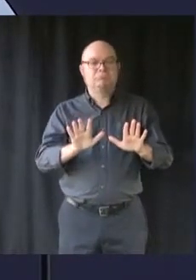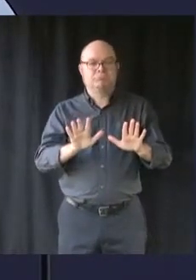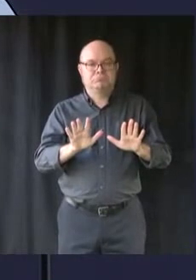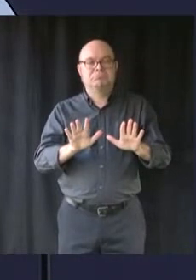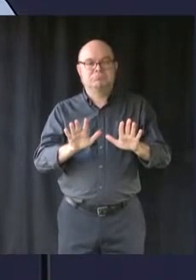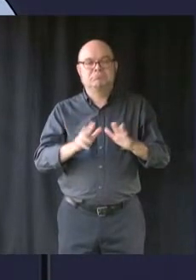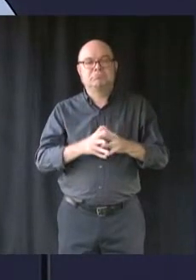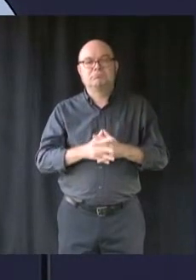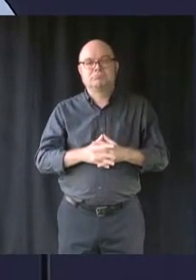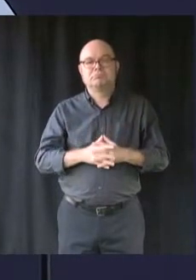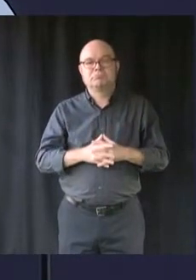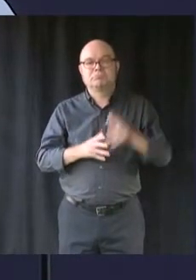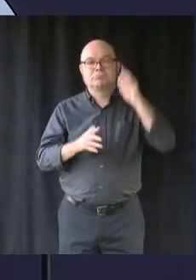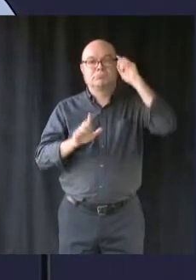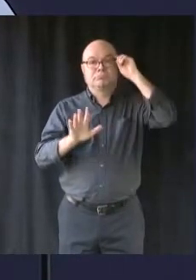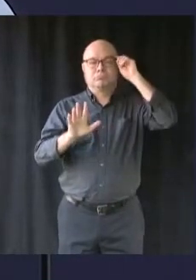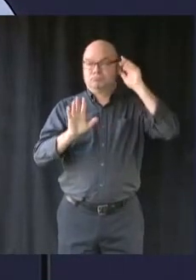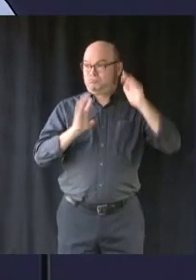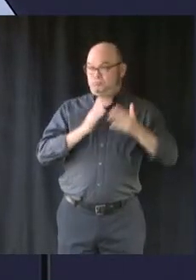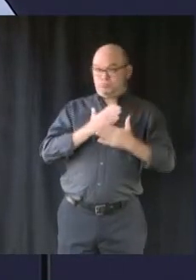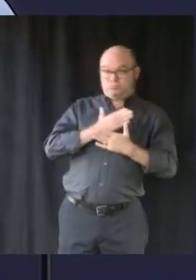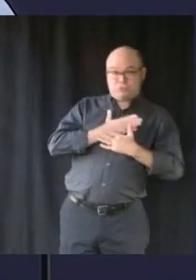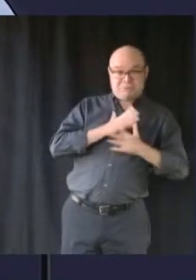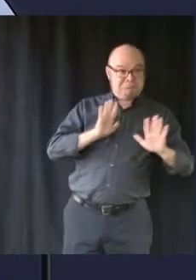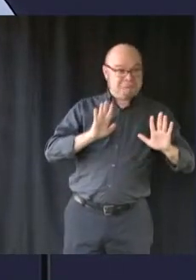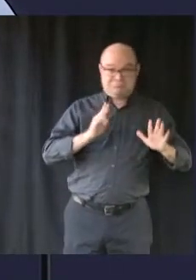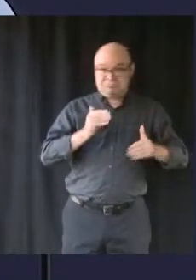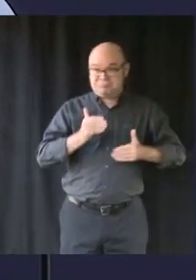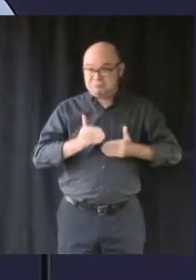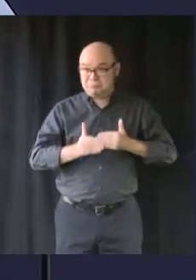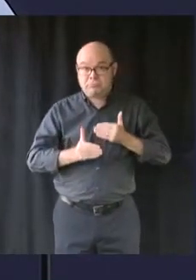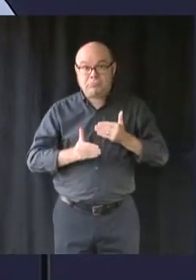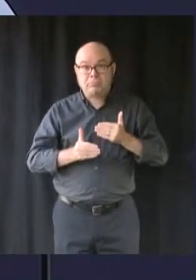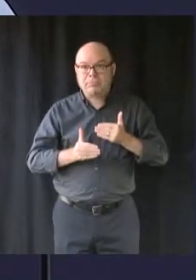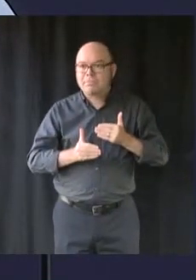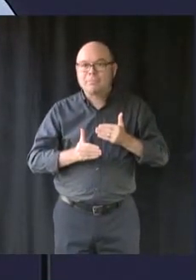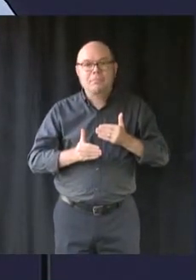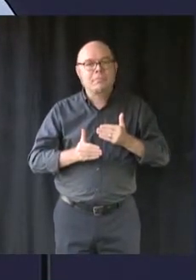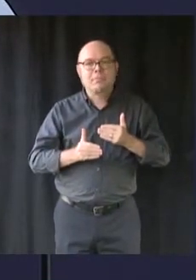is the moment that our influence diminishes.